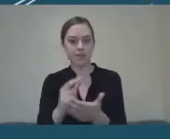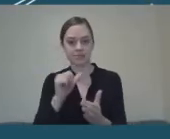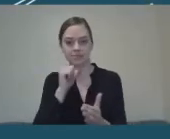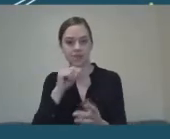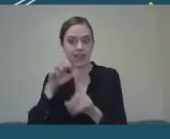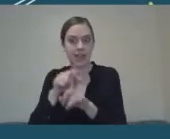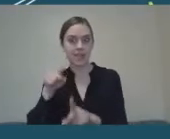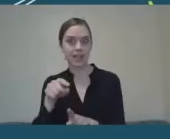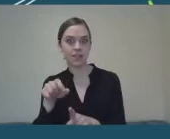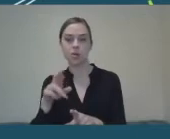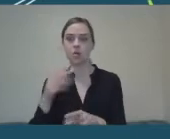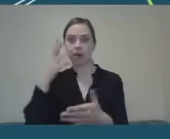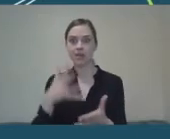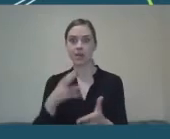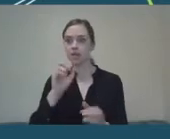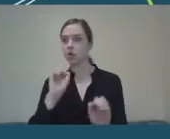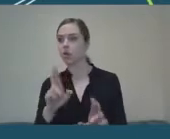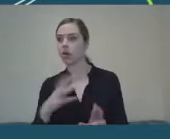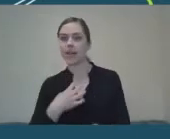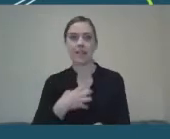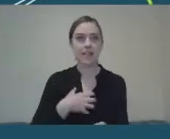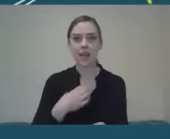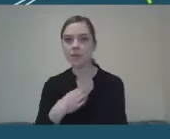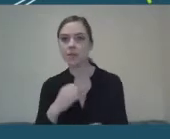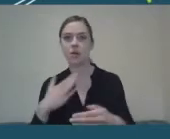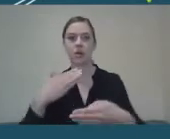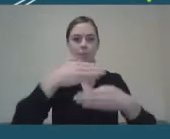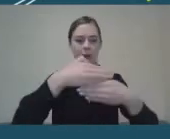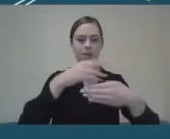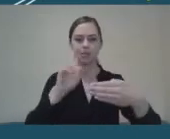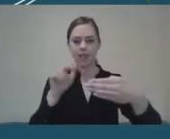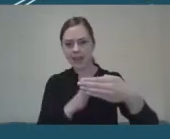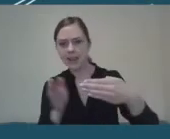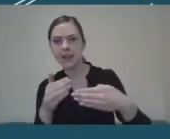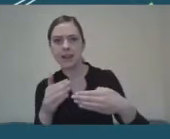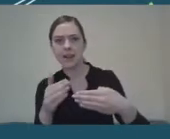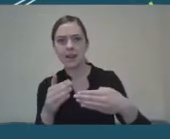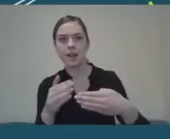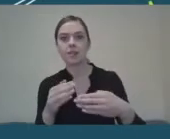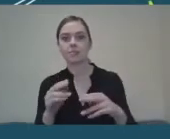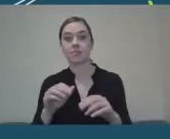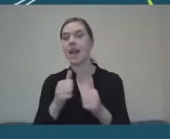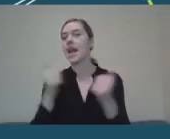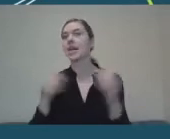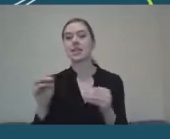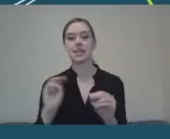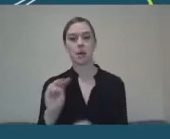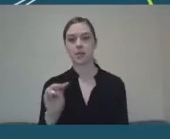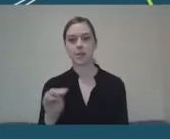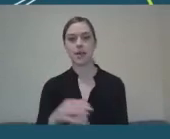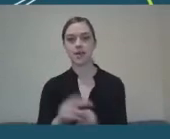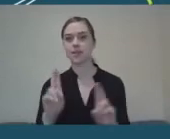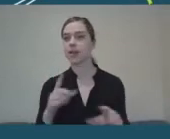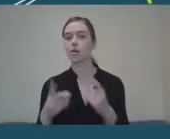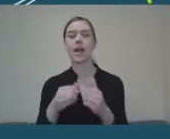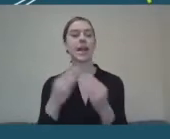to adapt and overcome whatever obstacle you see, then anything is possible. So to be